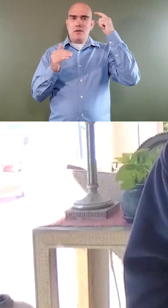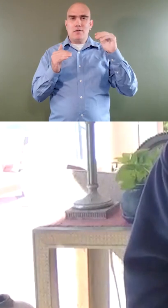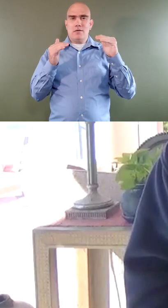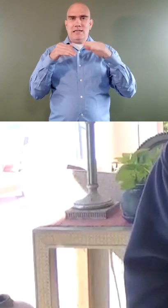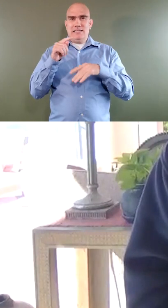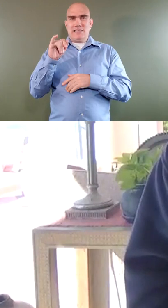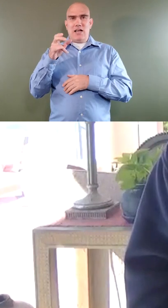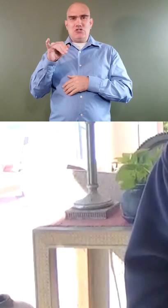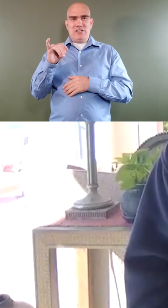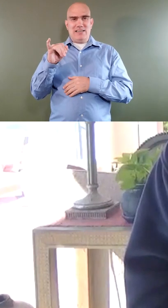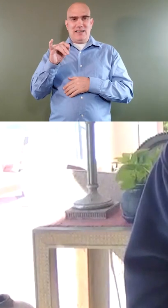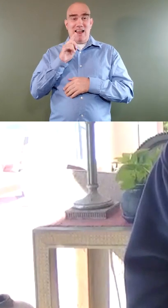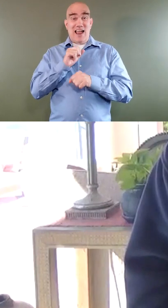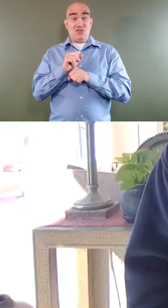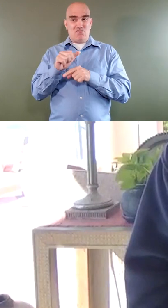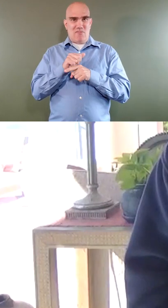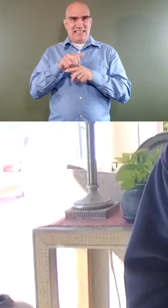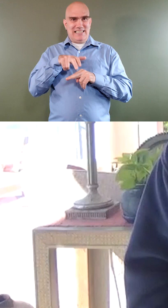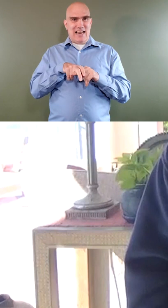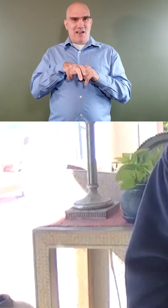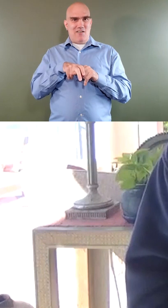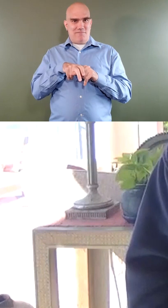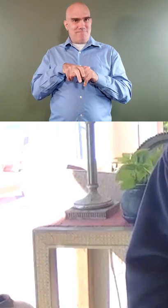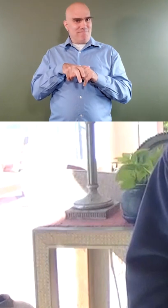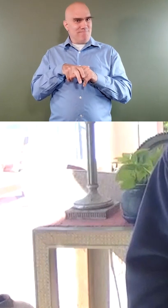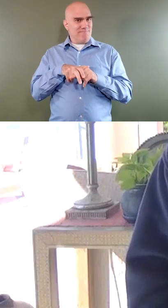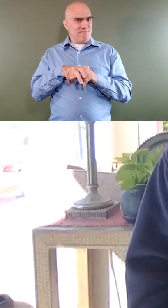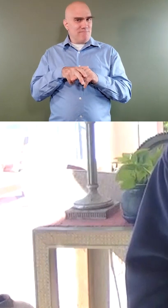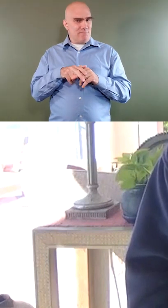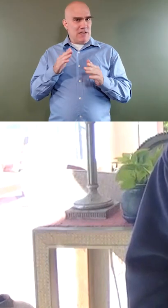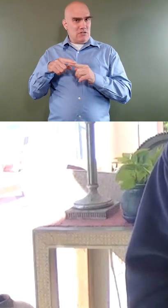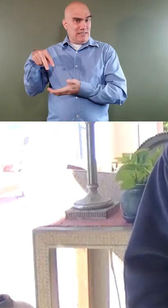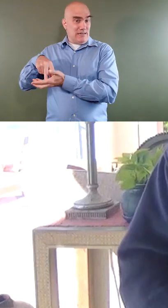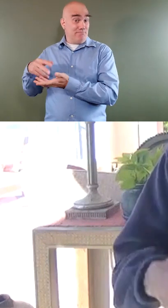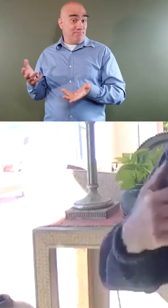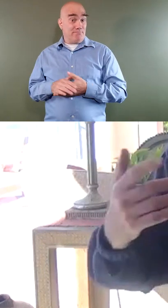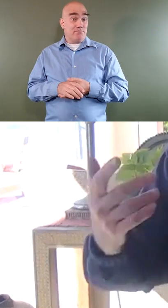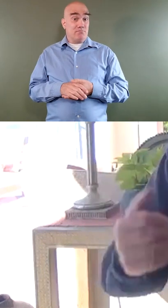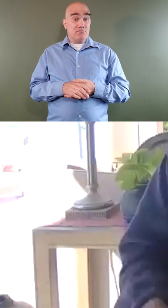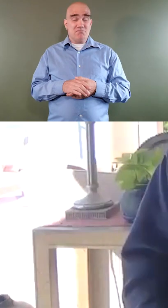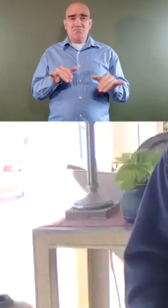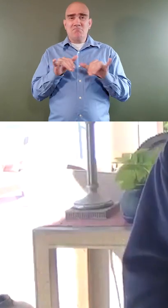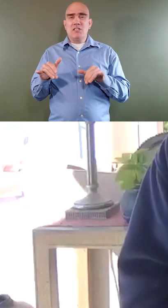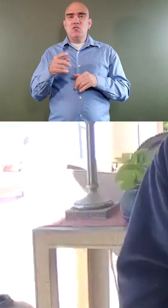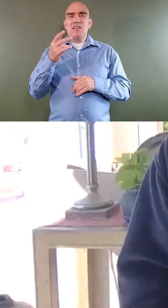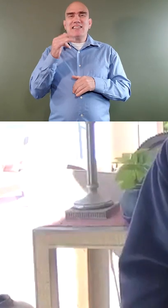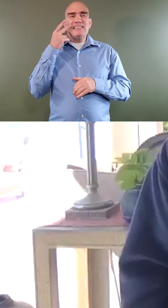in Tai Chi, actually practicing sitting down than you can standing up. This is akin to, you know,